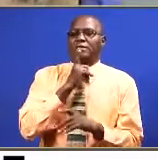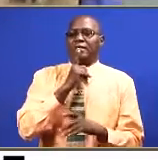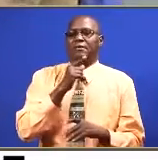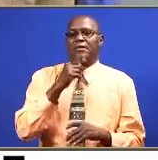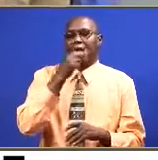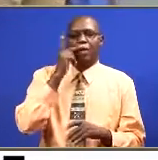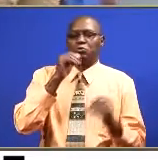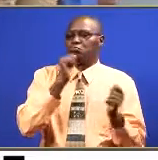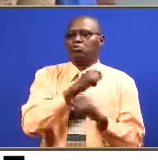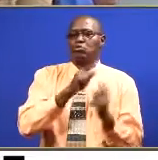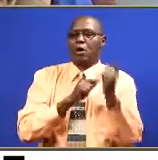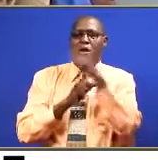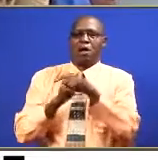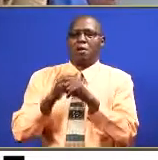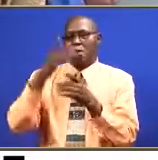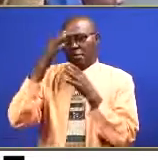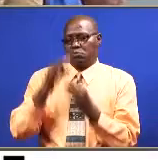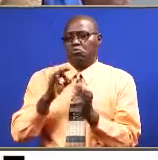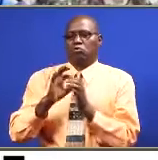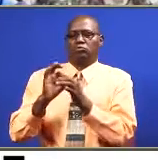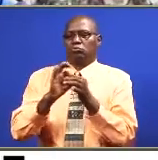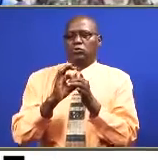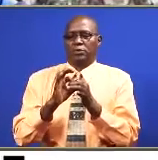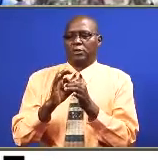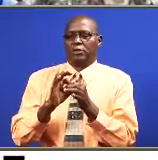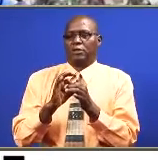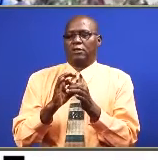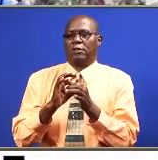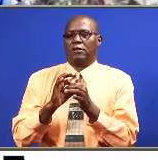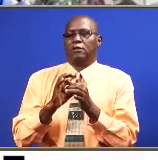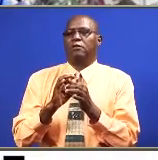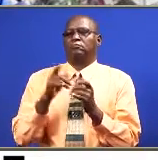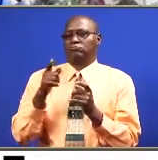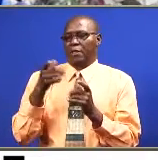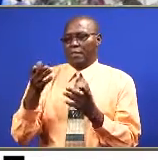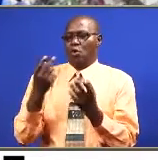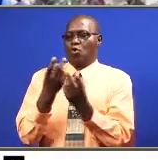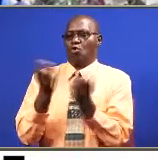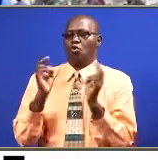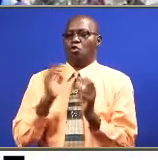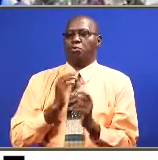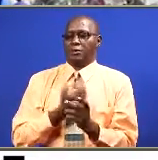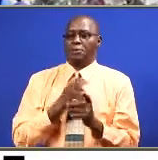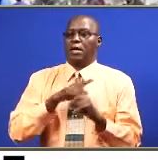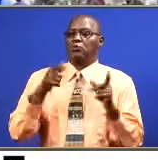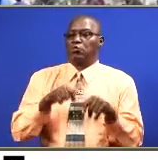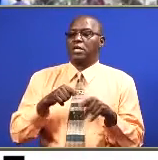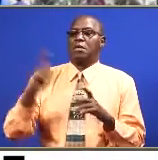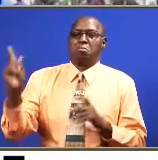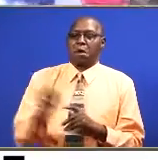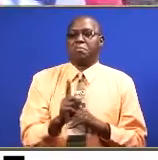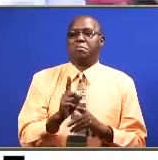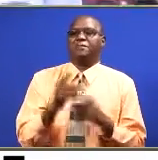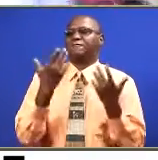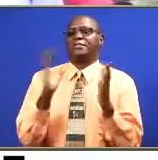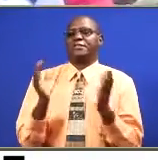the Azimio la Umoja One Kenya Alliance interviews, the former DP today appeared before the selection panel. Last week, Kalonzo